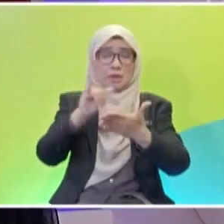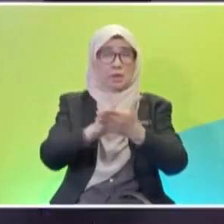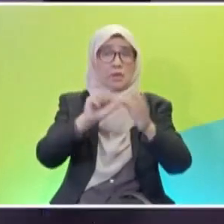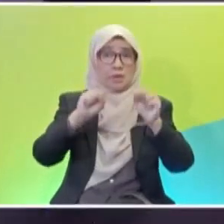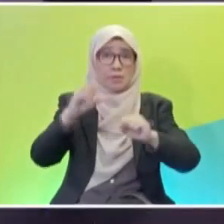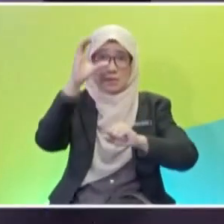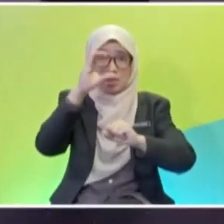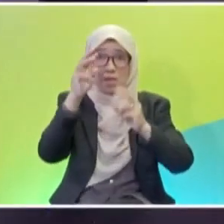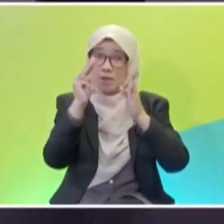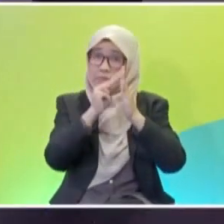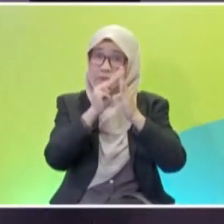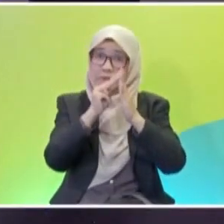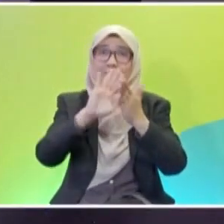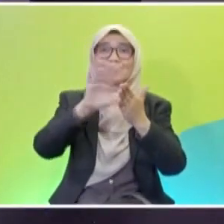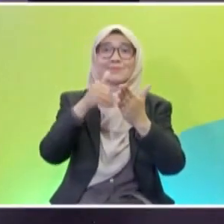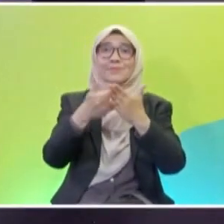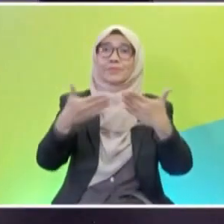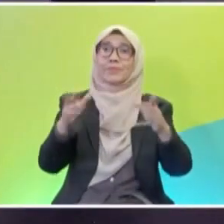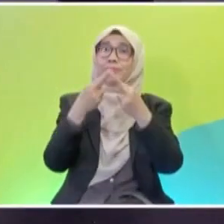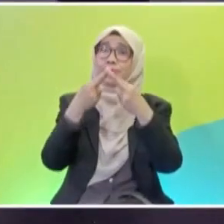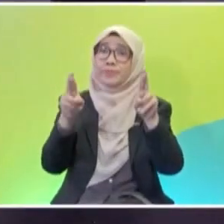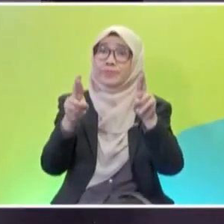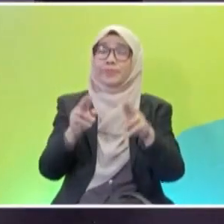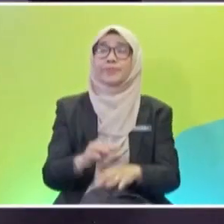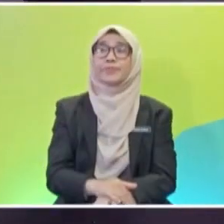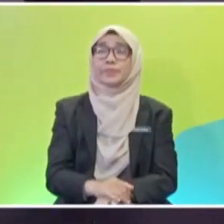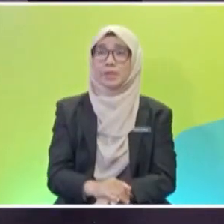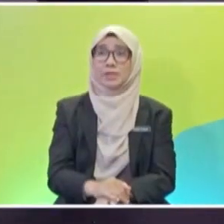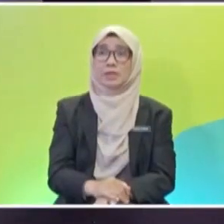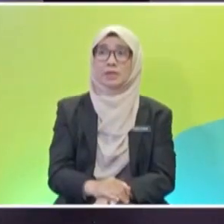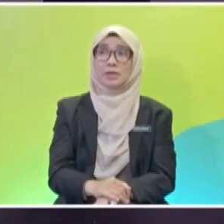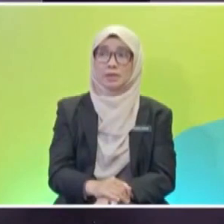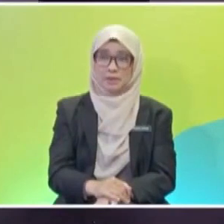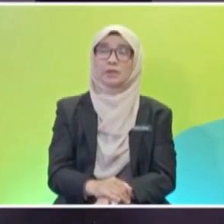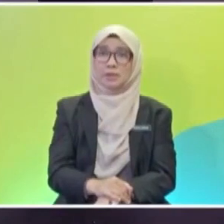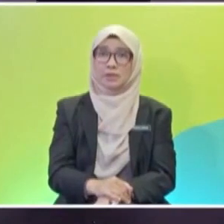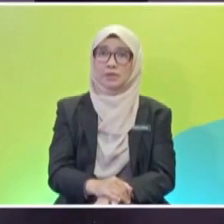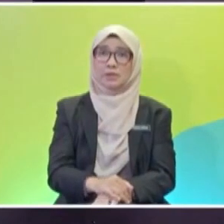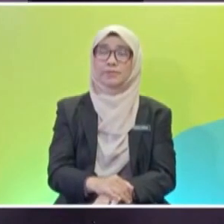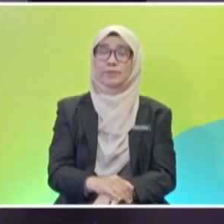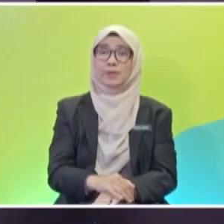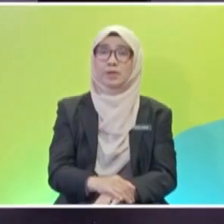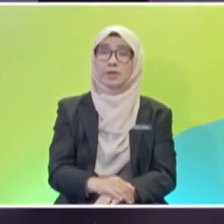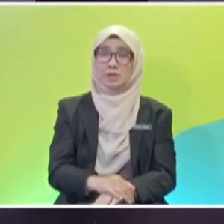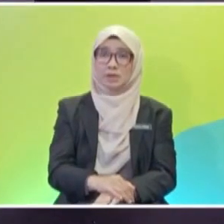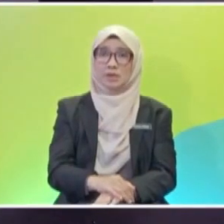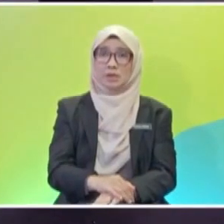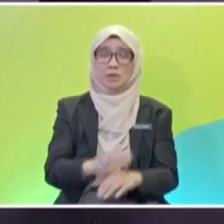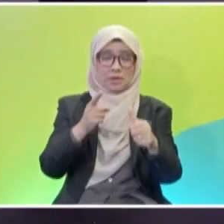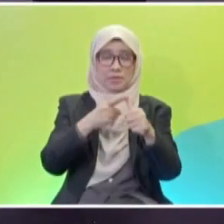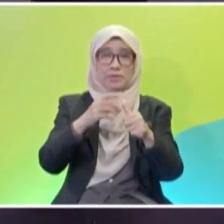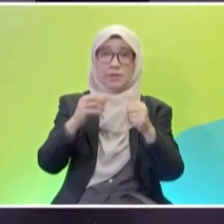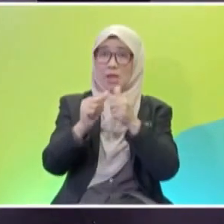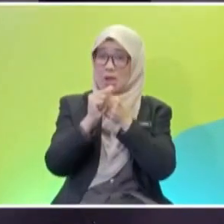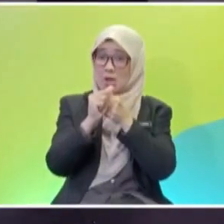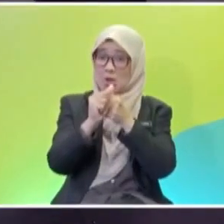All right. Yes, they've they waited for okay, it. Okay, so let's start with the first three. Okay. All right, which is on the screen. conform,